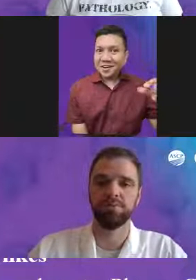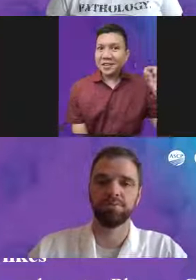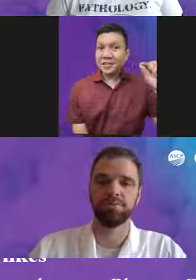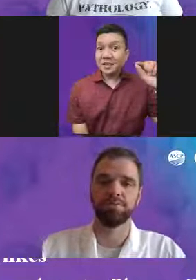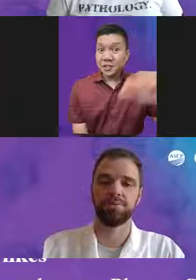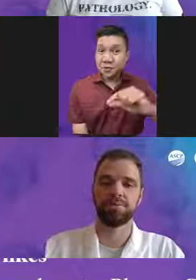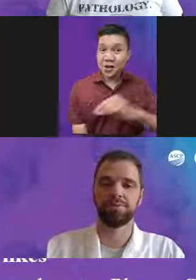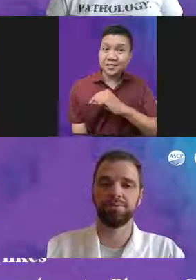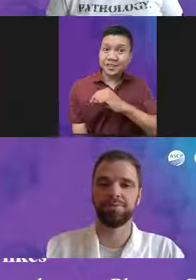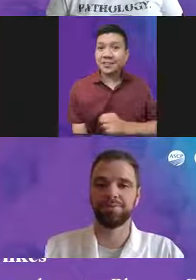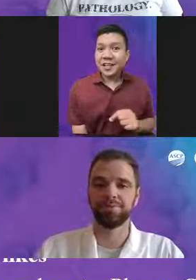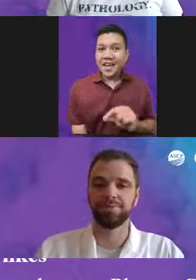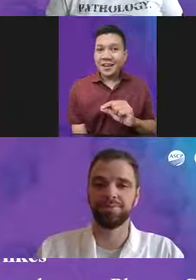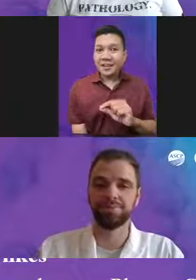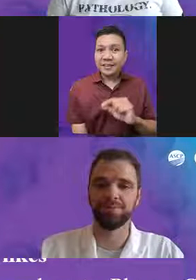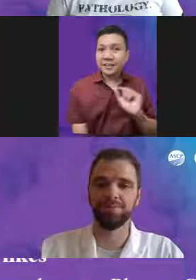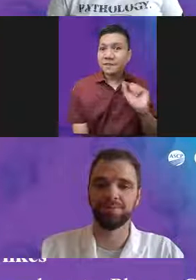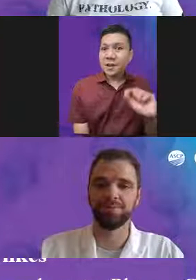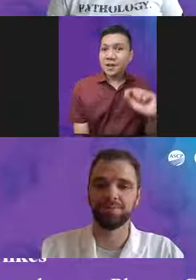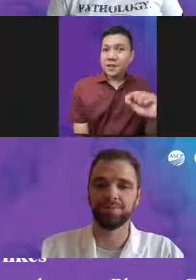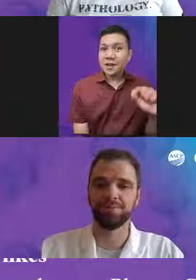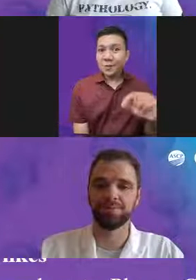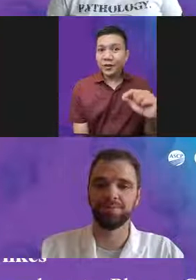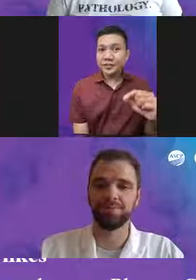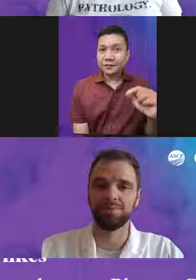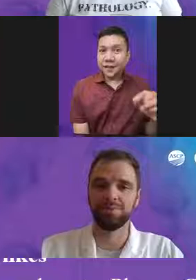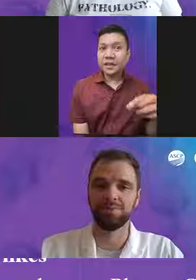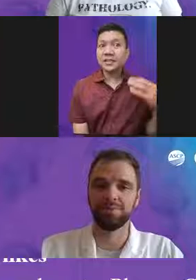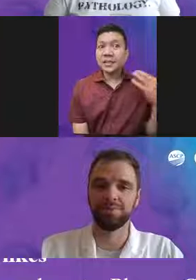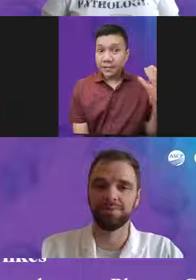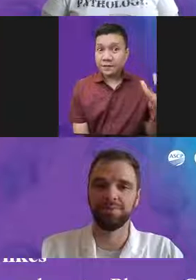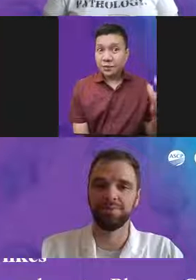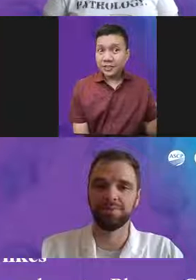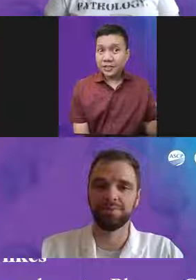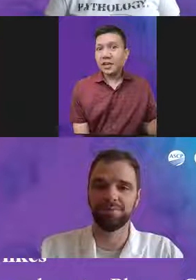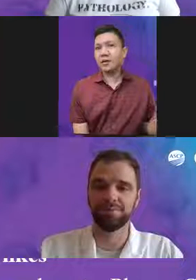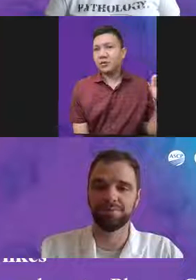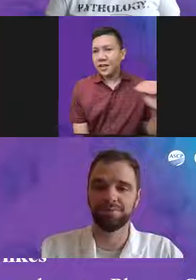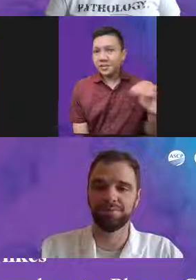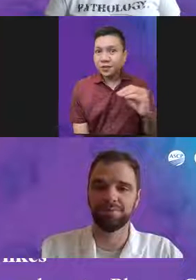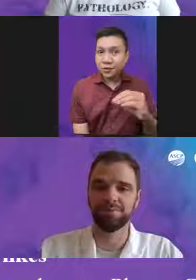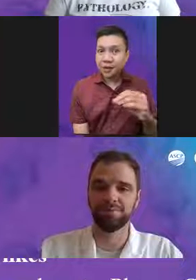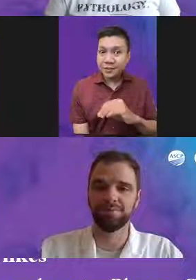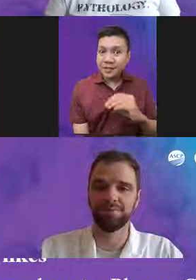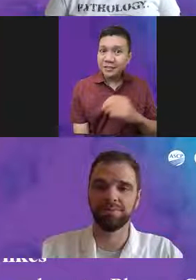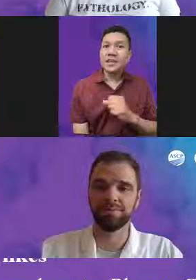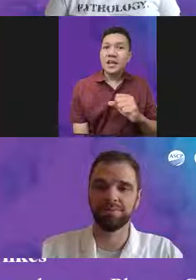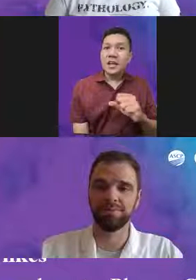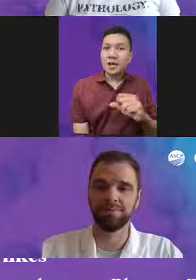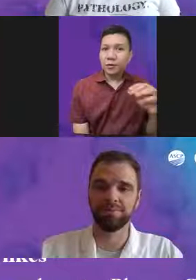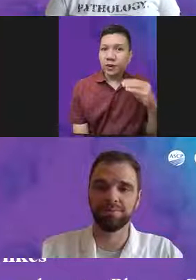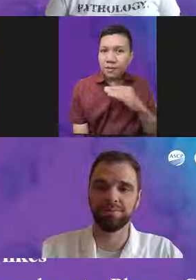I'm going here is the teardrop cells. And that's very, very important to find, is because if you see a great teardrop